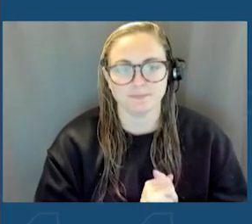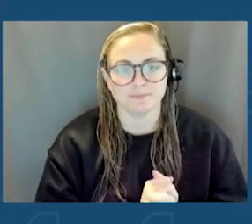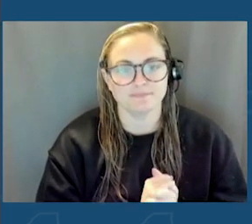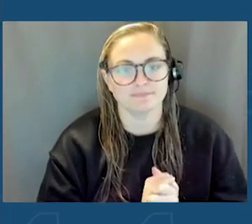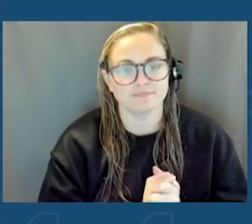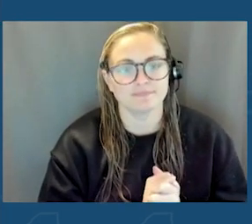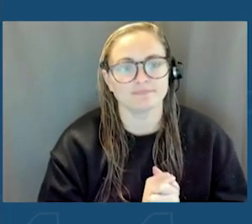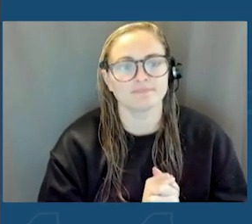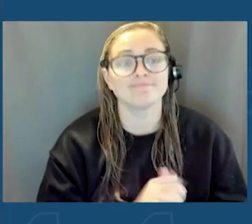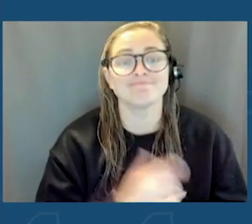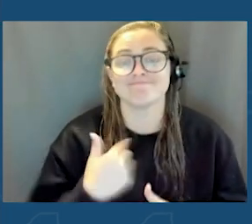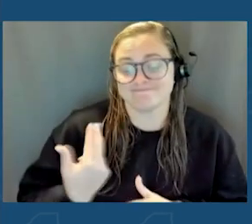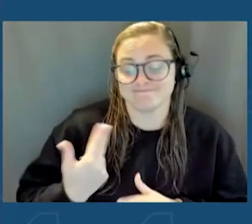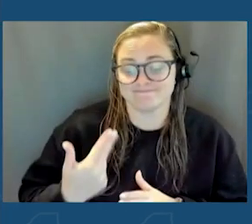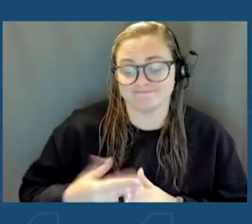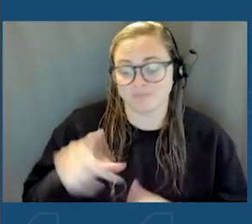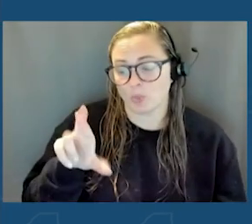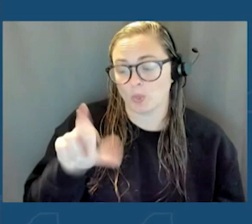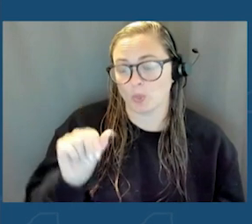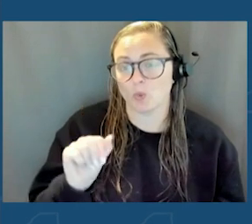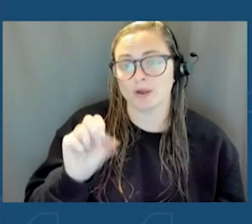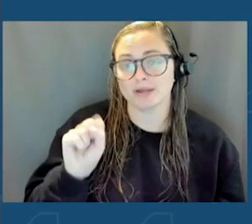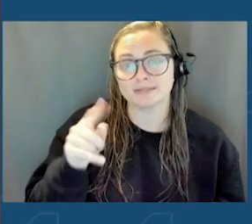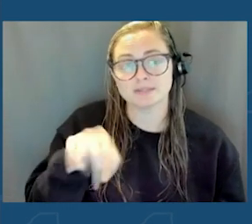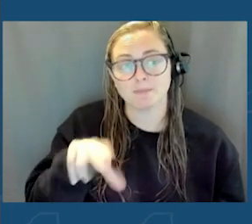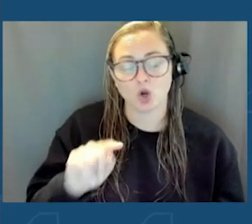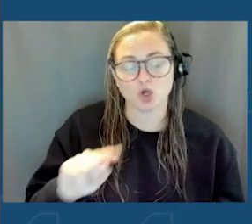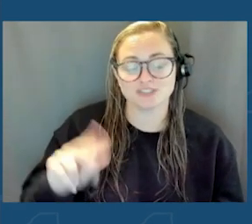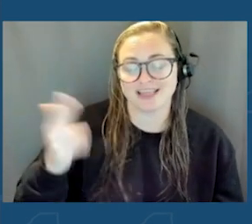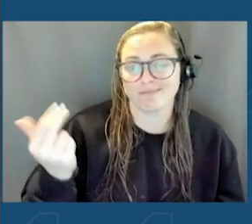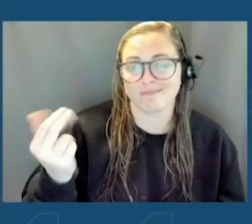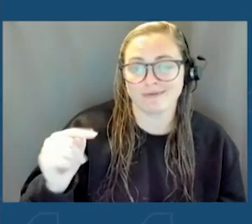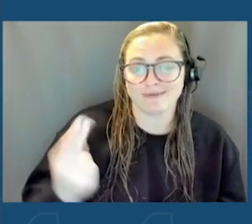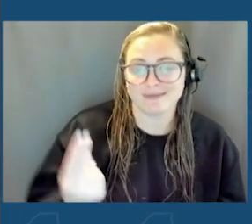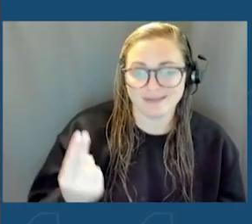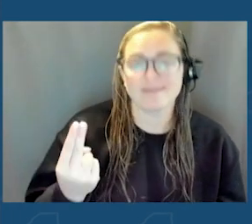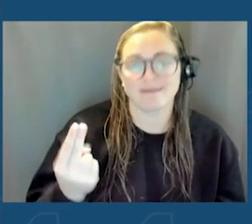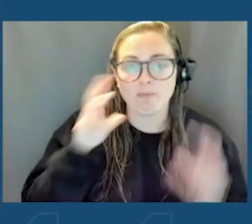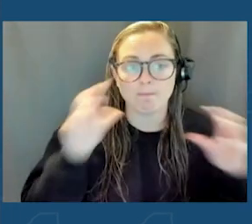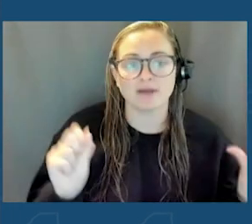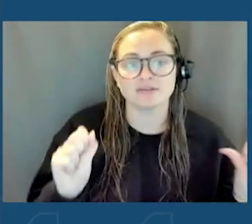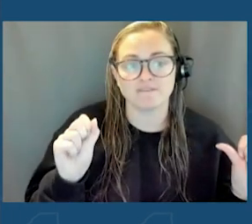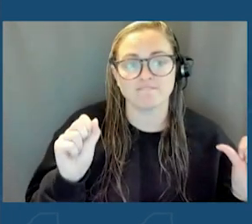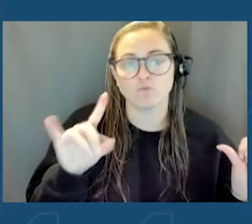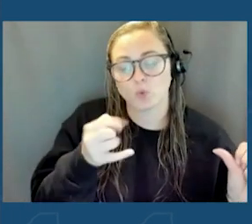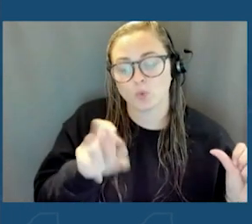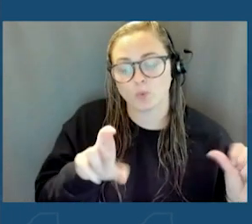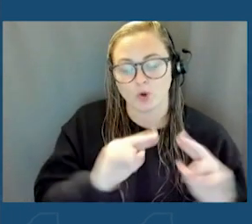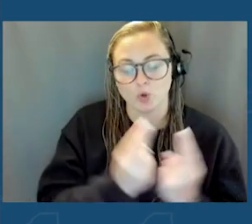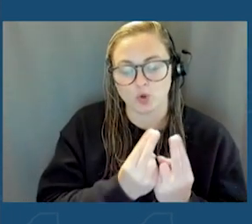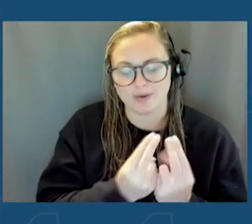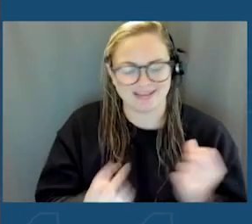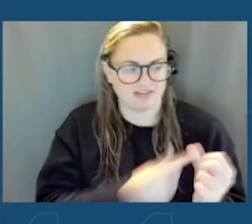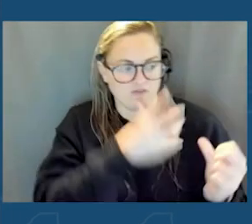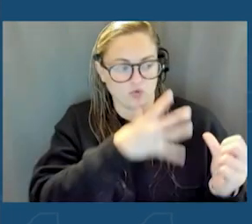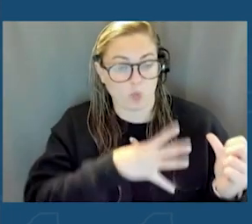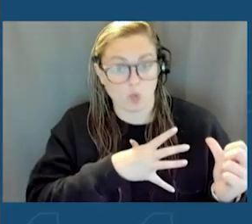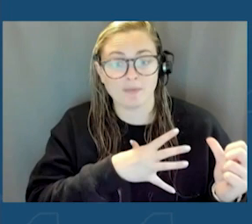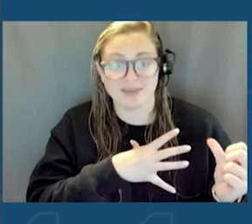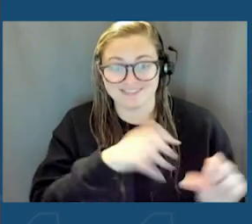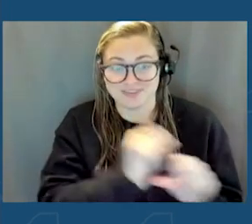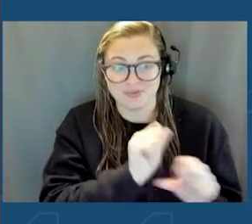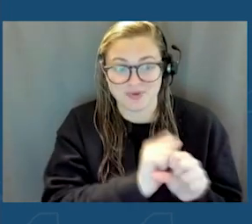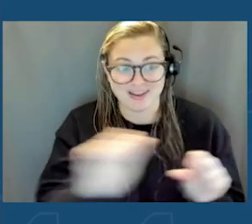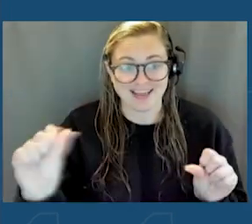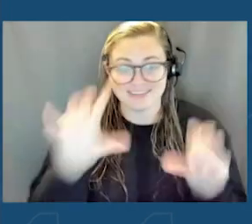I'm Laura Sparks, the 13th president of the Cooper Union for the Advancement of Science and Art, and as the first woman to serve as the president